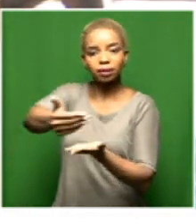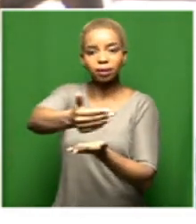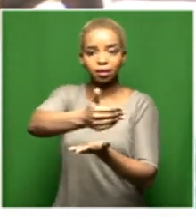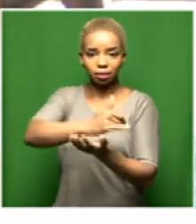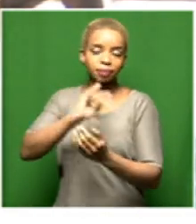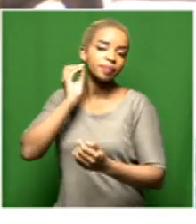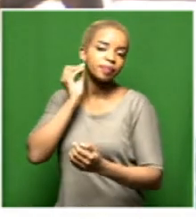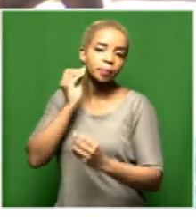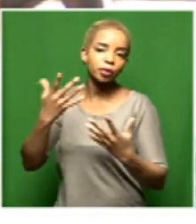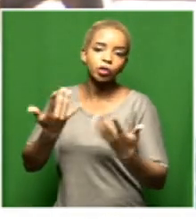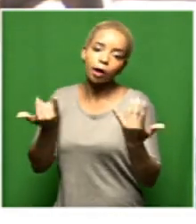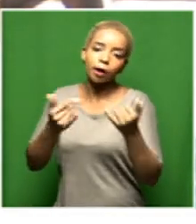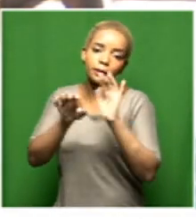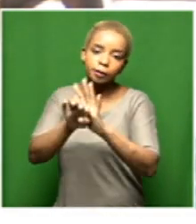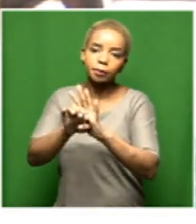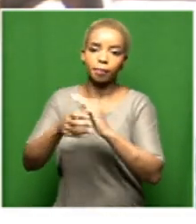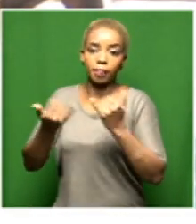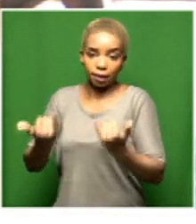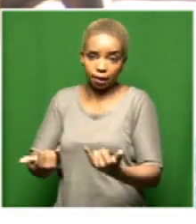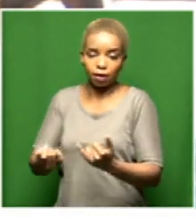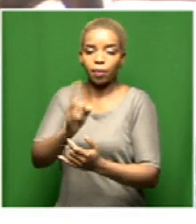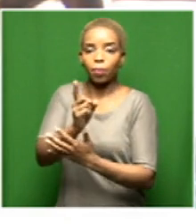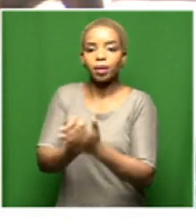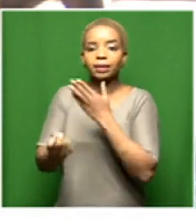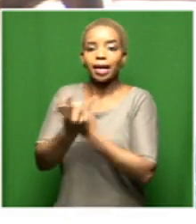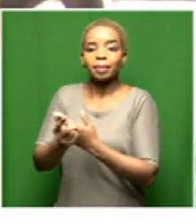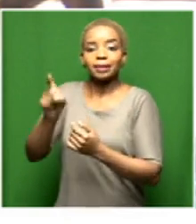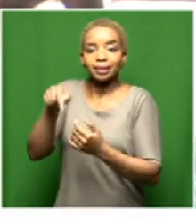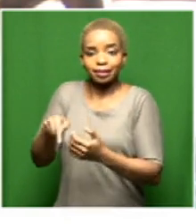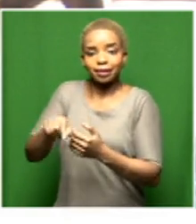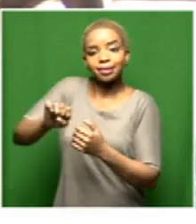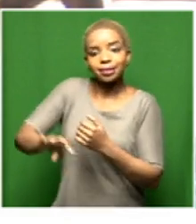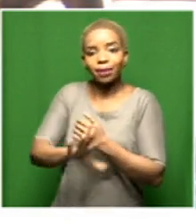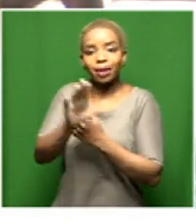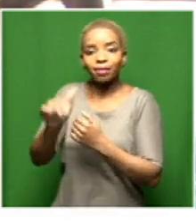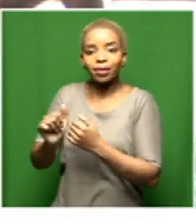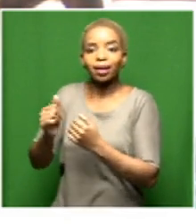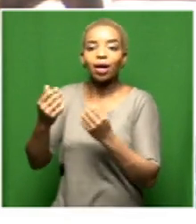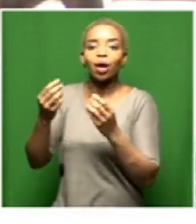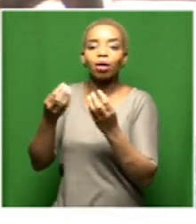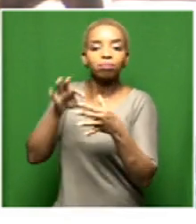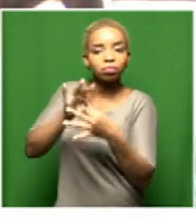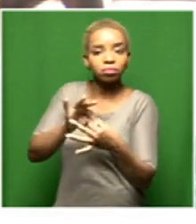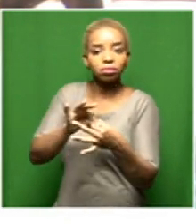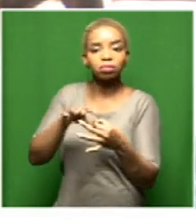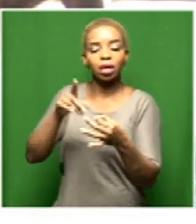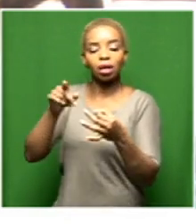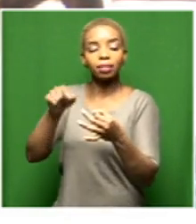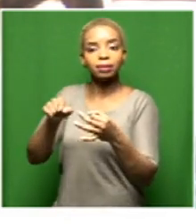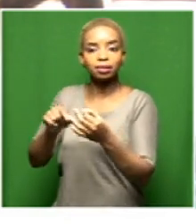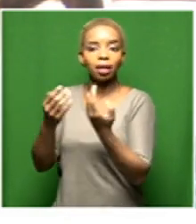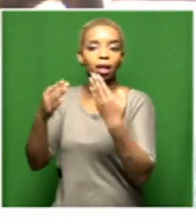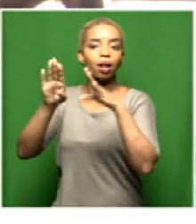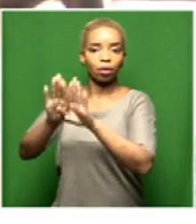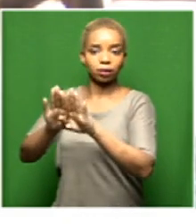example, what's happening now in South Africa in terms of the lockdown, the COVID-19 pandemic. Who's going to tell these stories? How are we